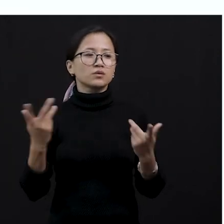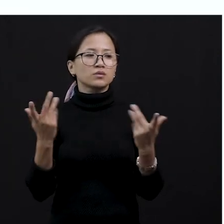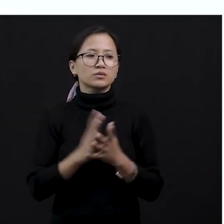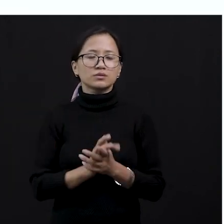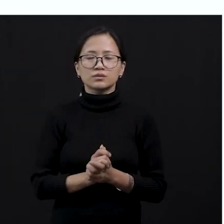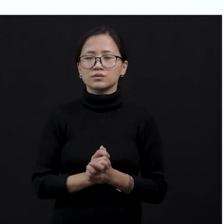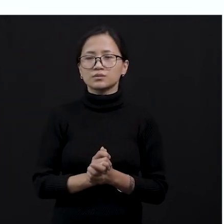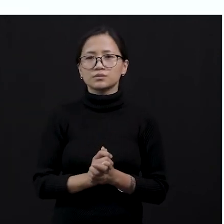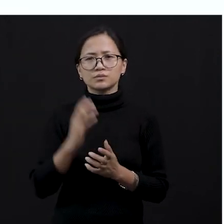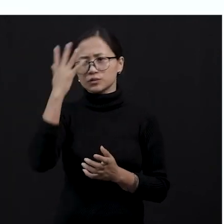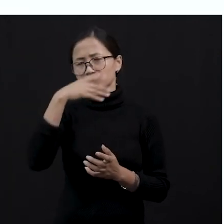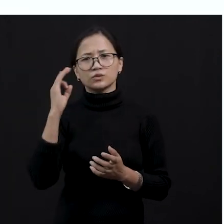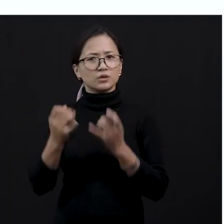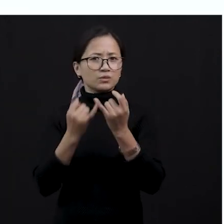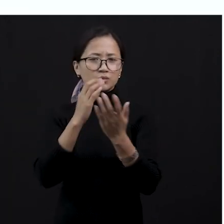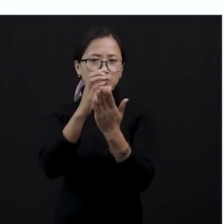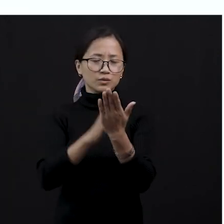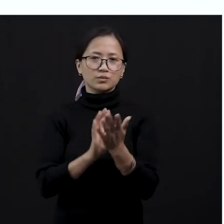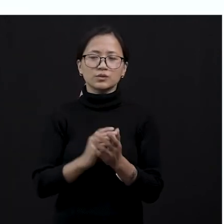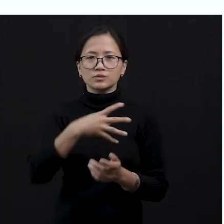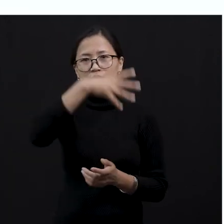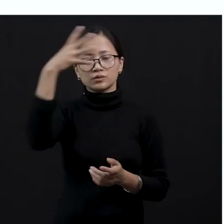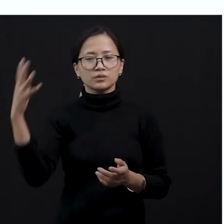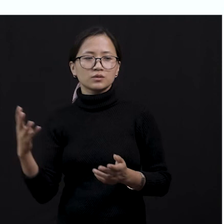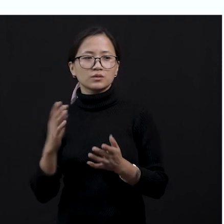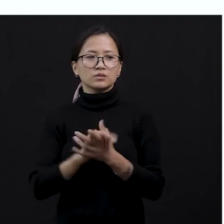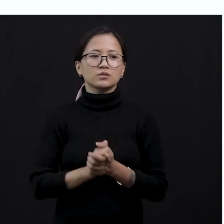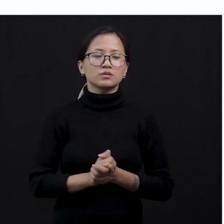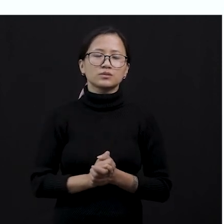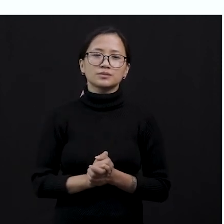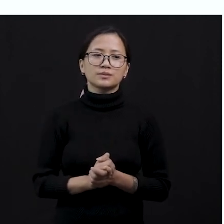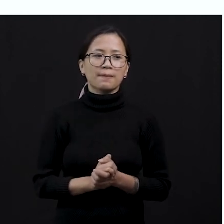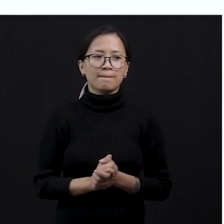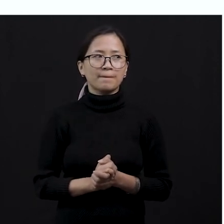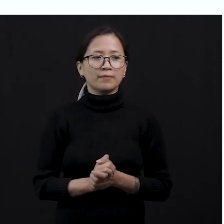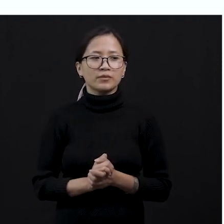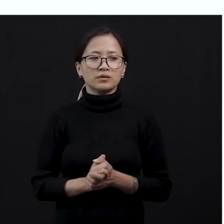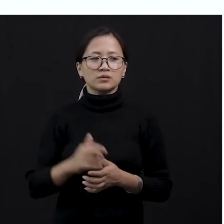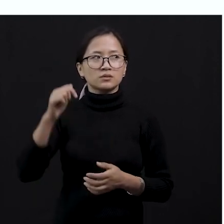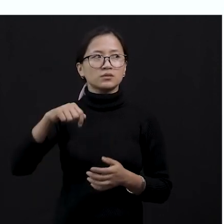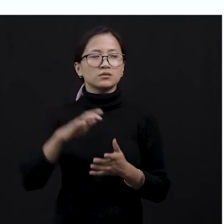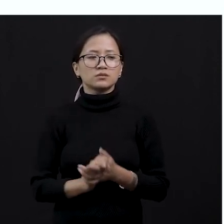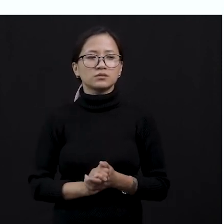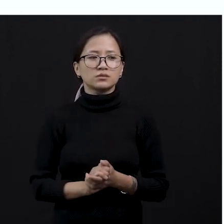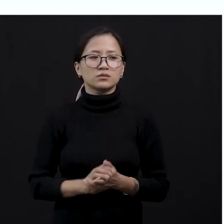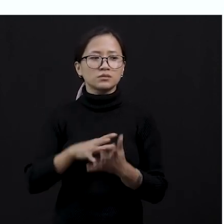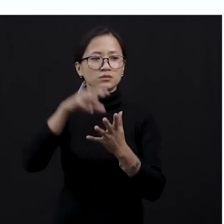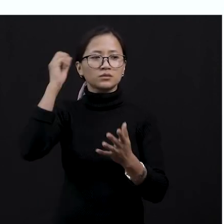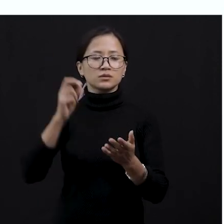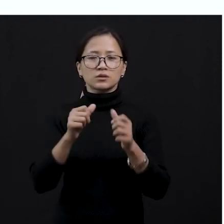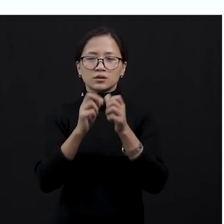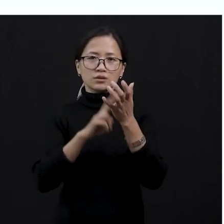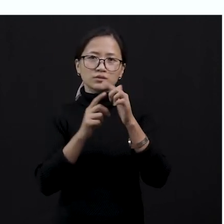the beautiful poem about rainbow, and we have learned about the formation of rainbow, right? Now we have also learned